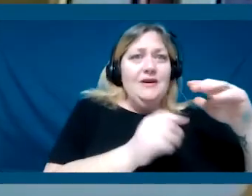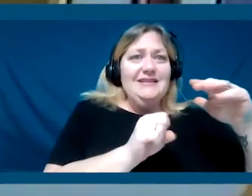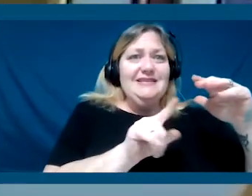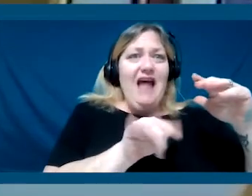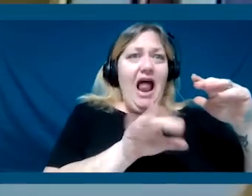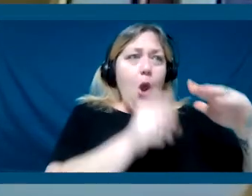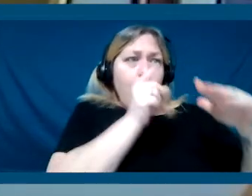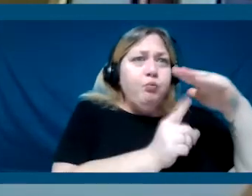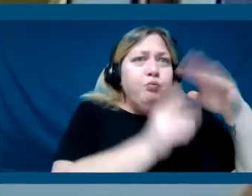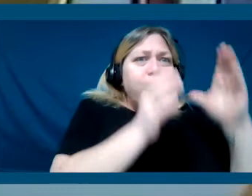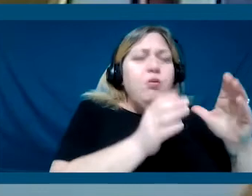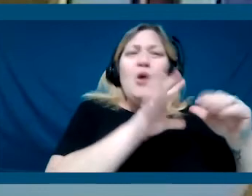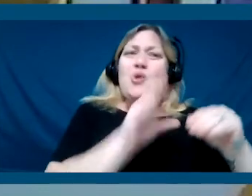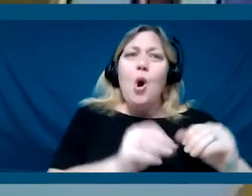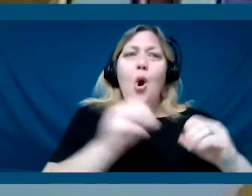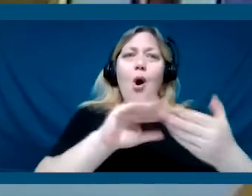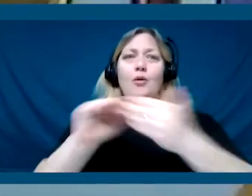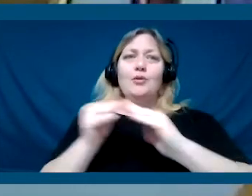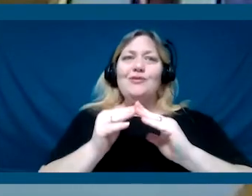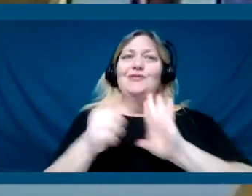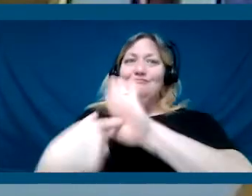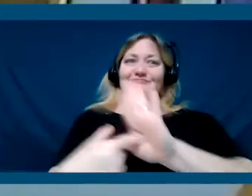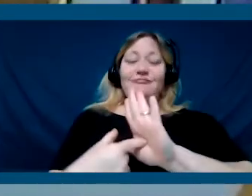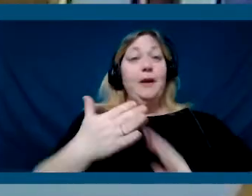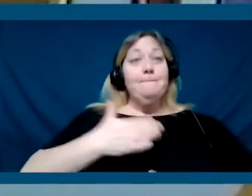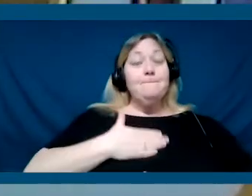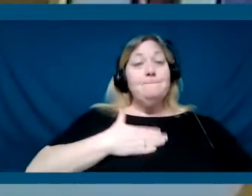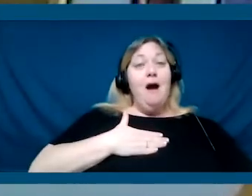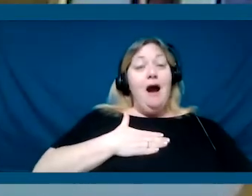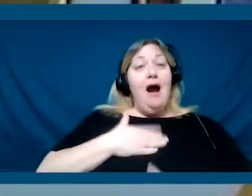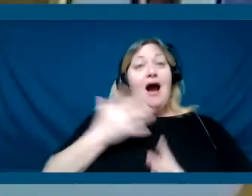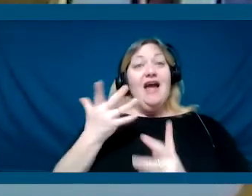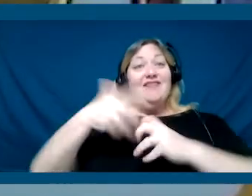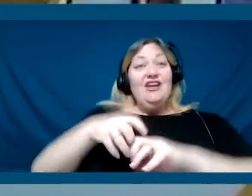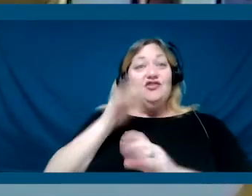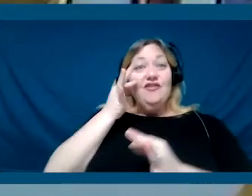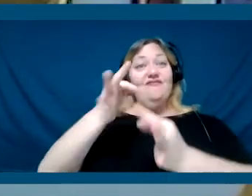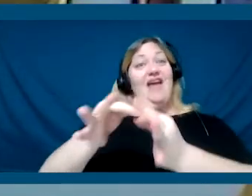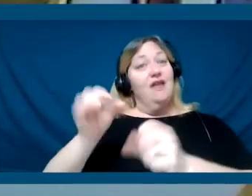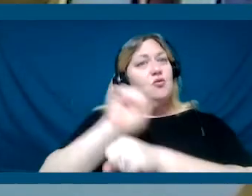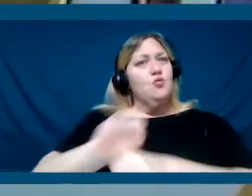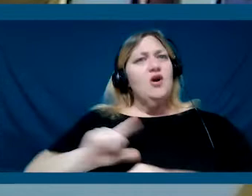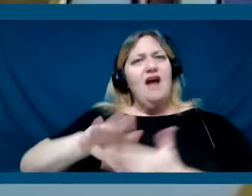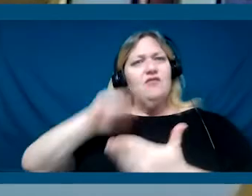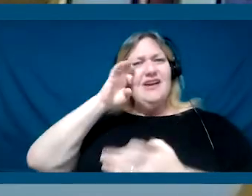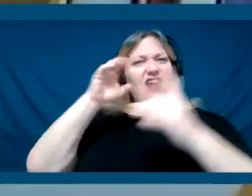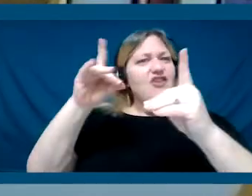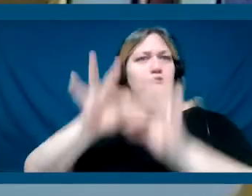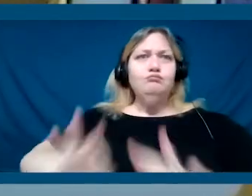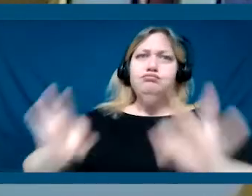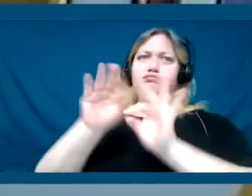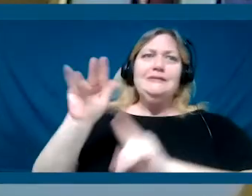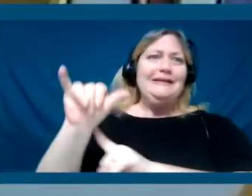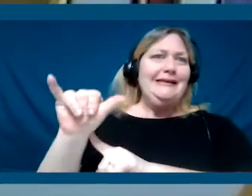all communities are represented. In my line of interfaith work, I have learned that education is the key. We try